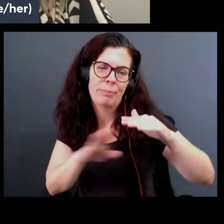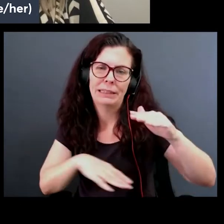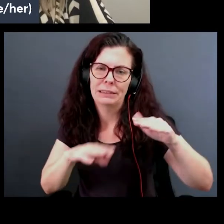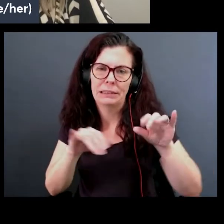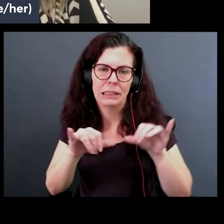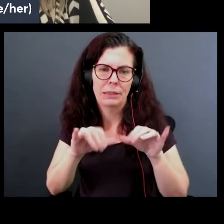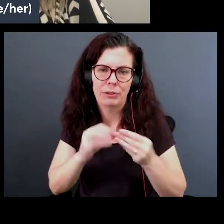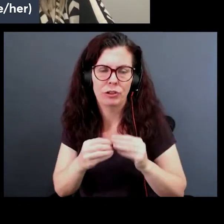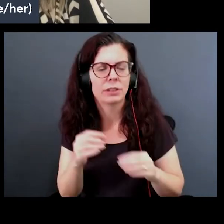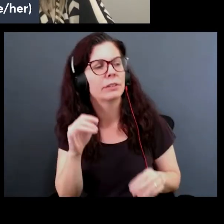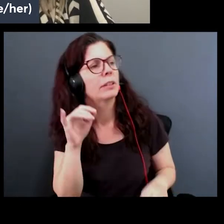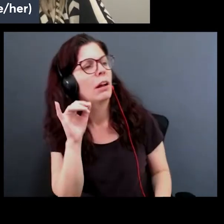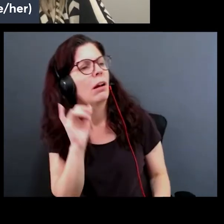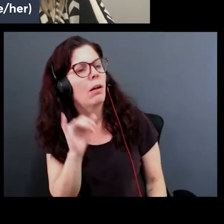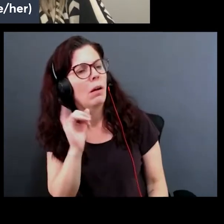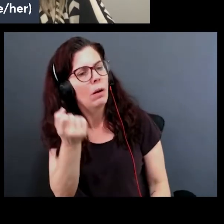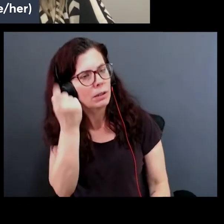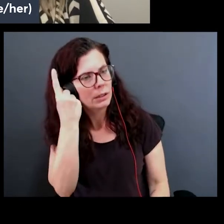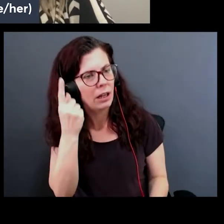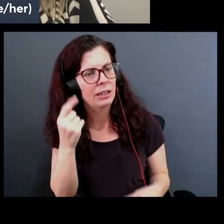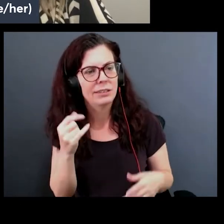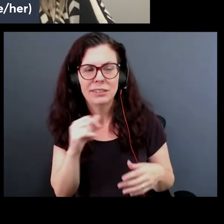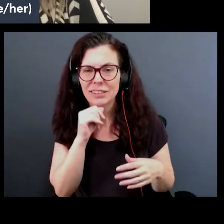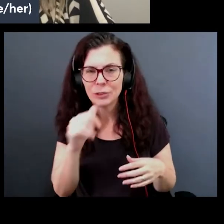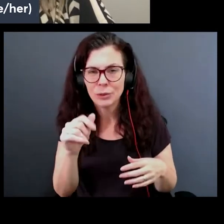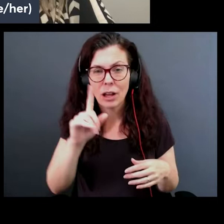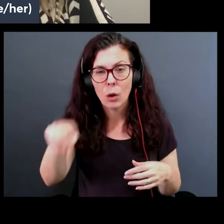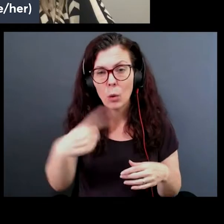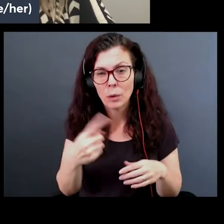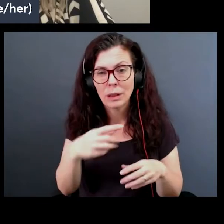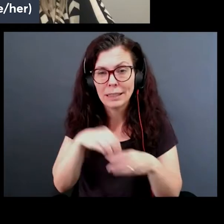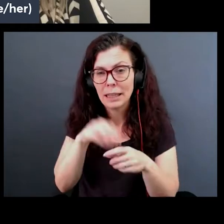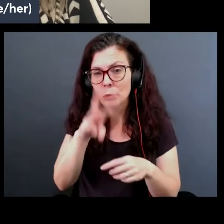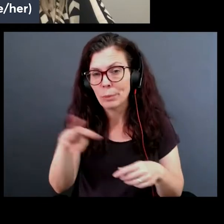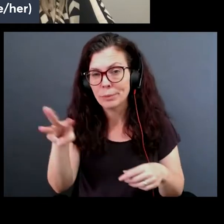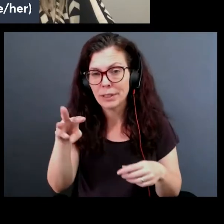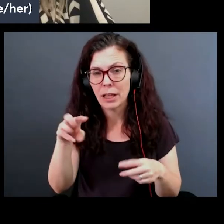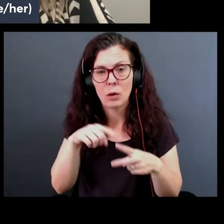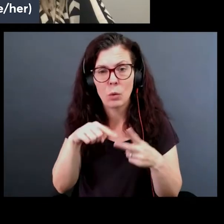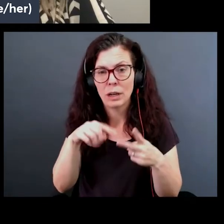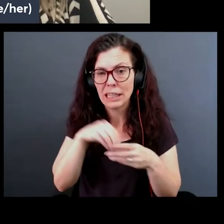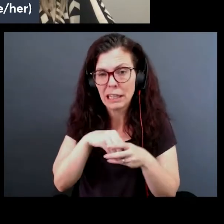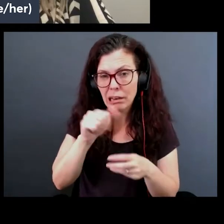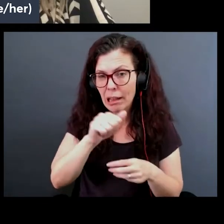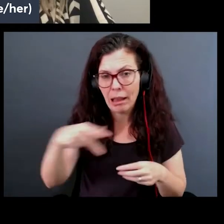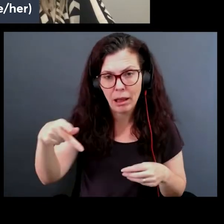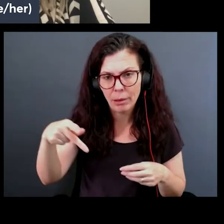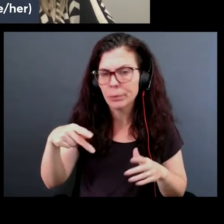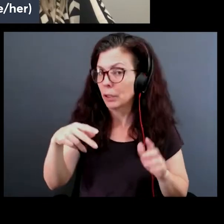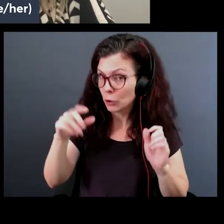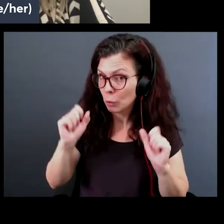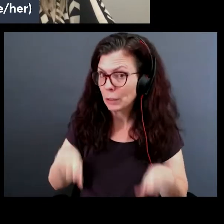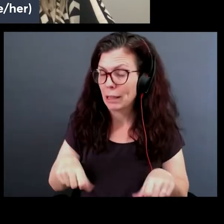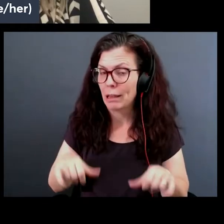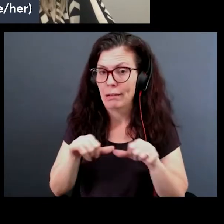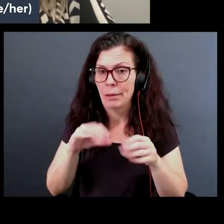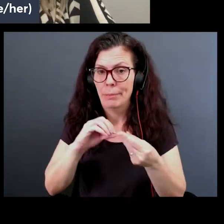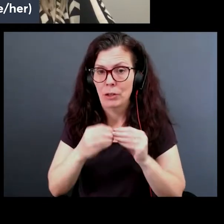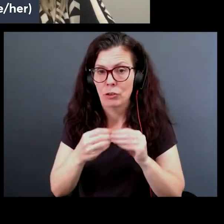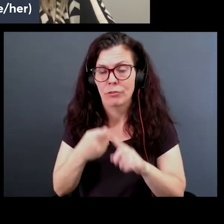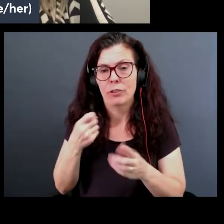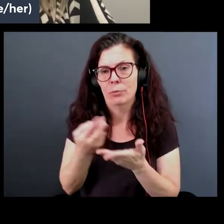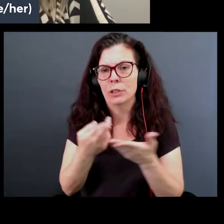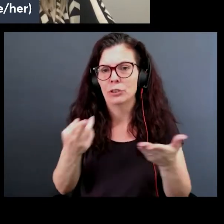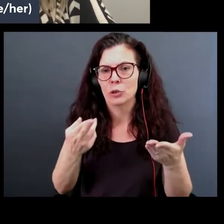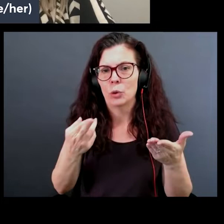it. So not only is it just in the website or the application, but like you can actually get metrics from the resources